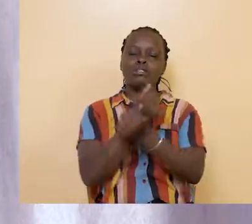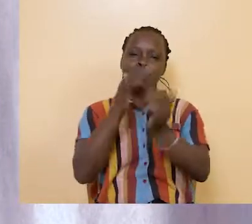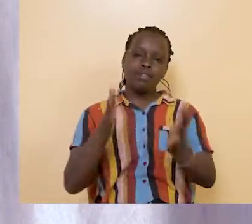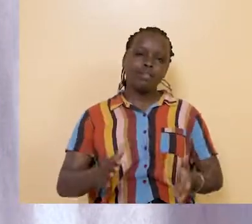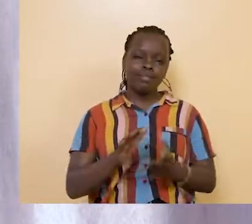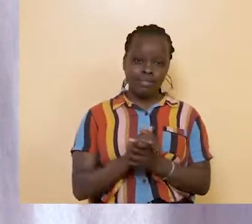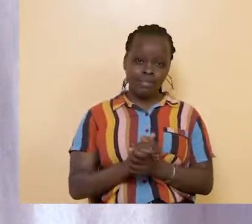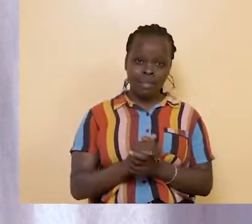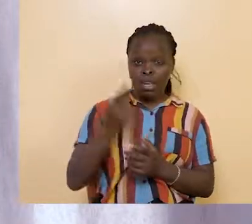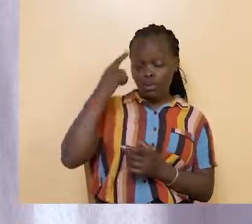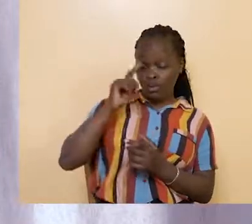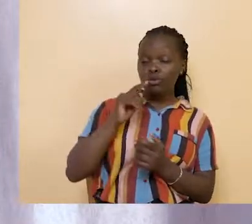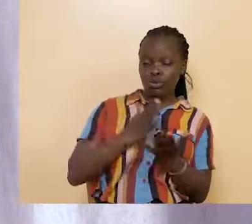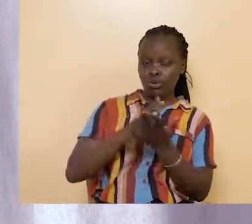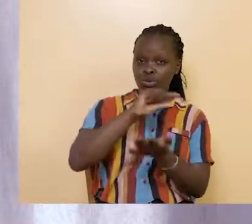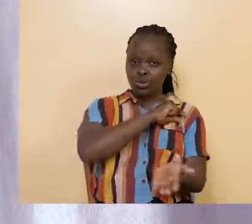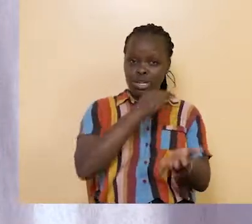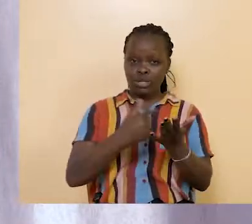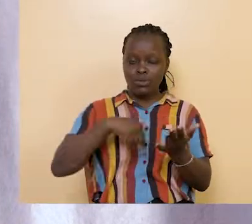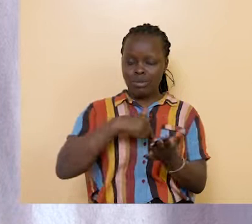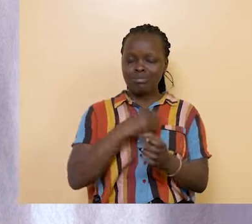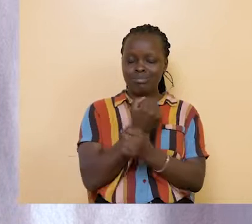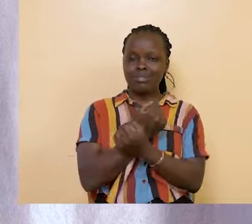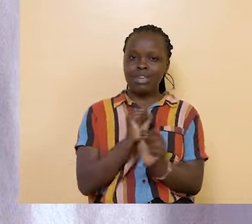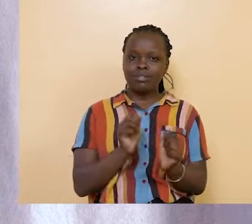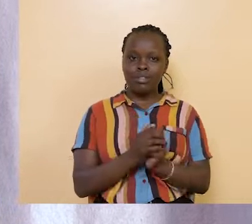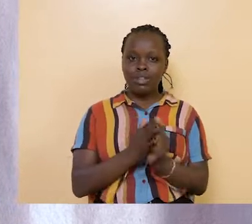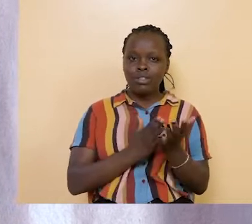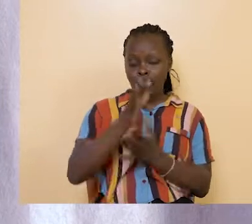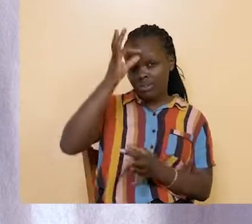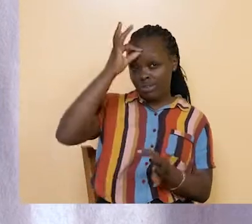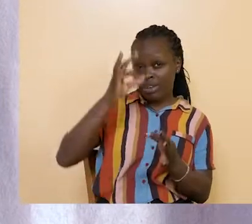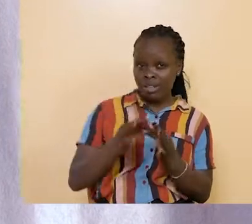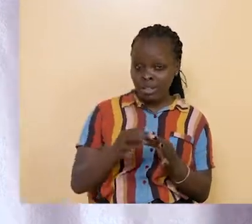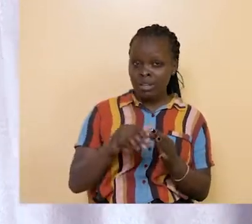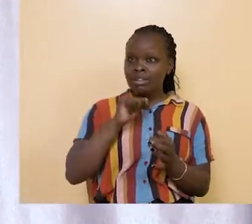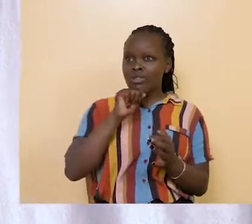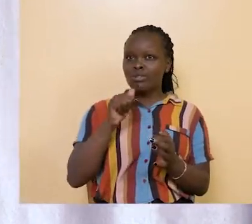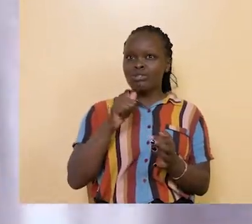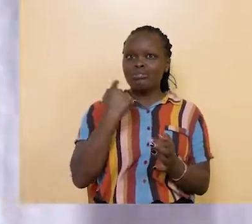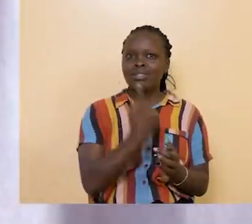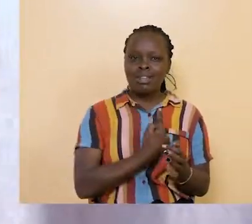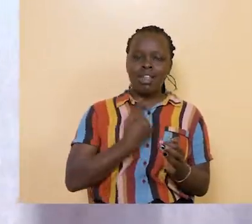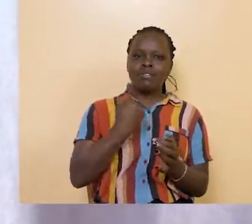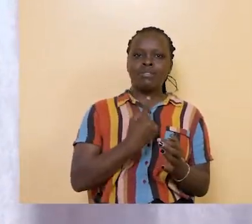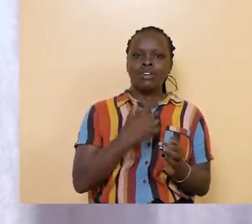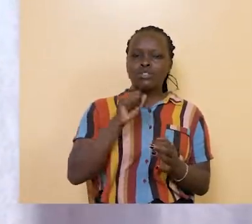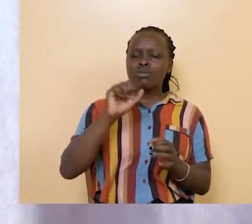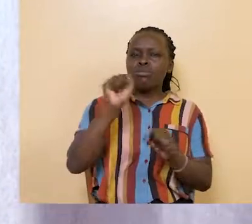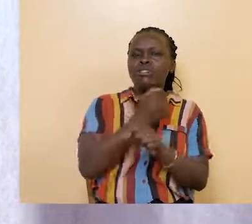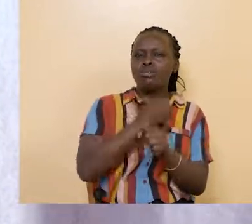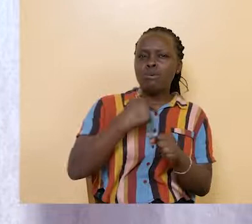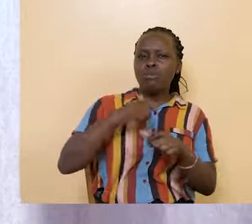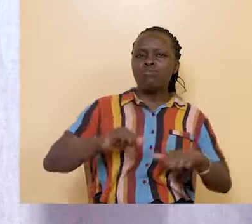Jesus Christ. For it is by grace that we have been saved, and through faith. It is not of ourselves. And so we cannot